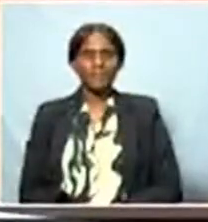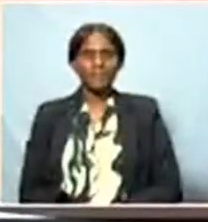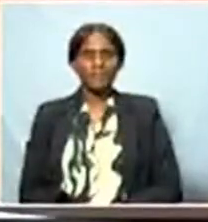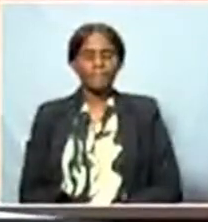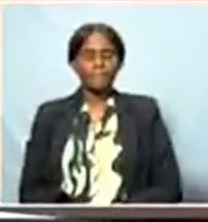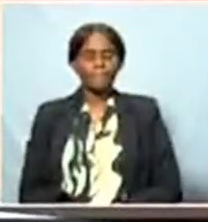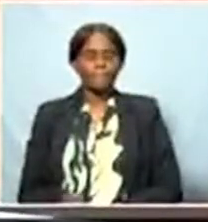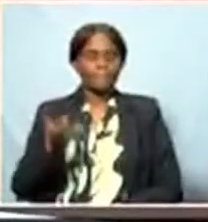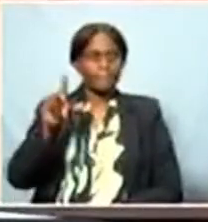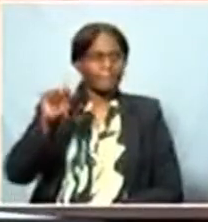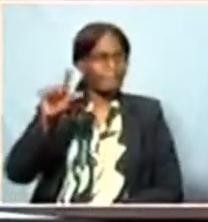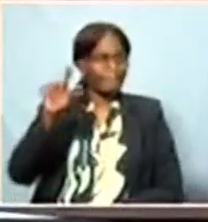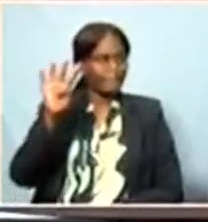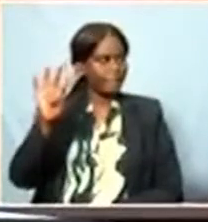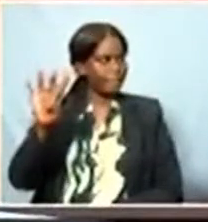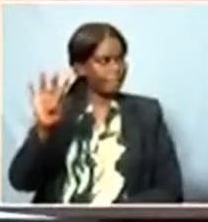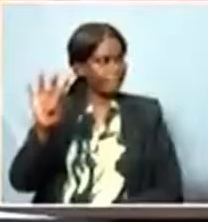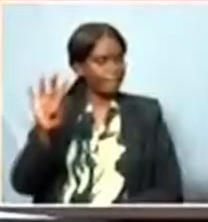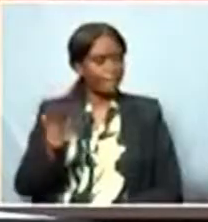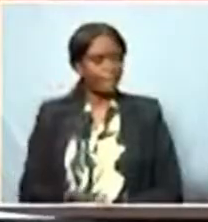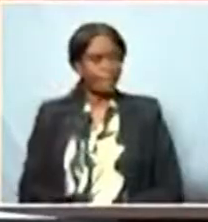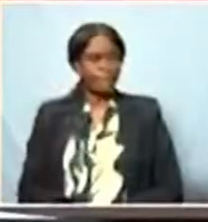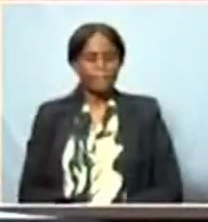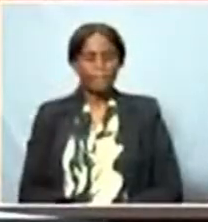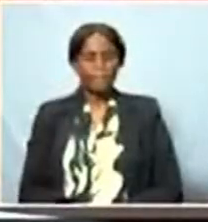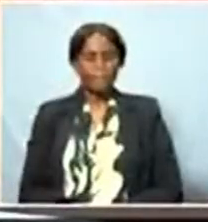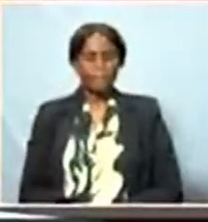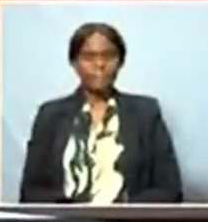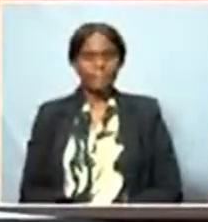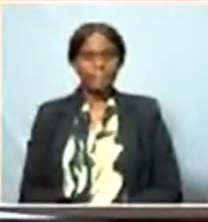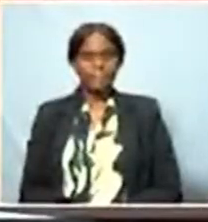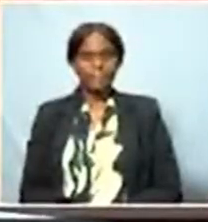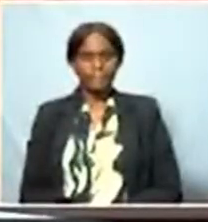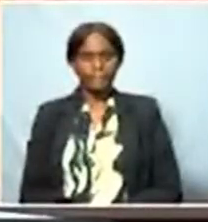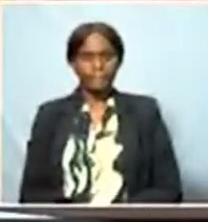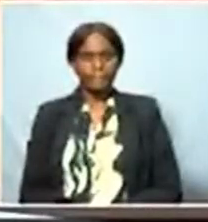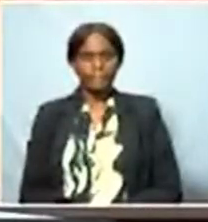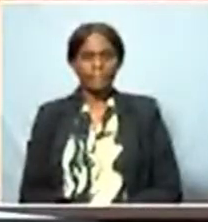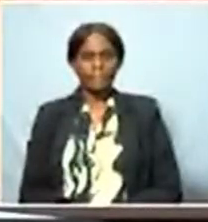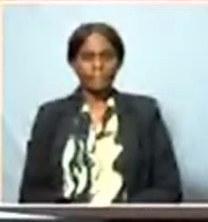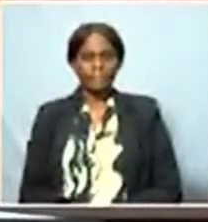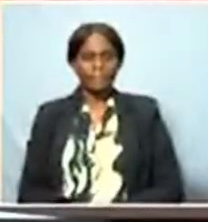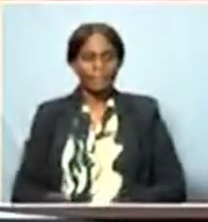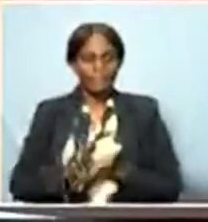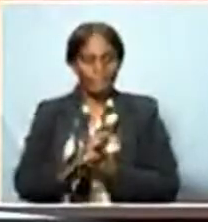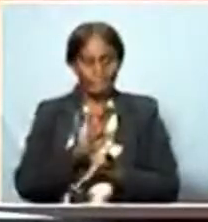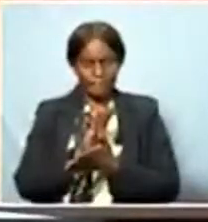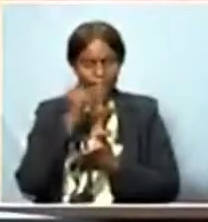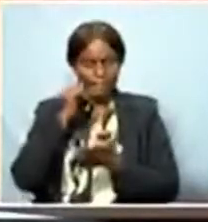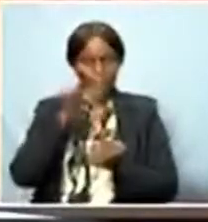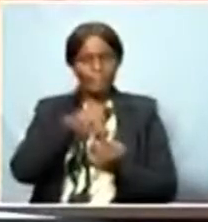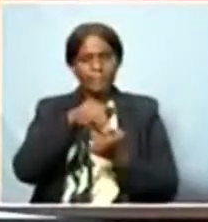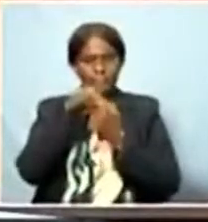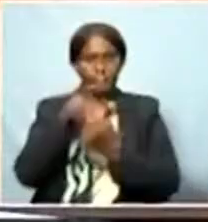is already with Parliament. We just urge you to give us quickly the report for the specific